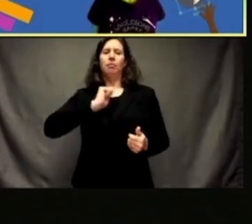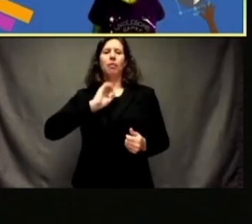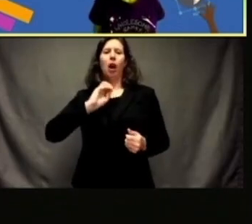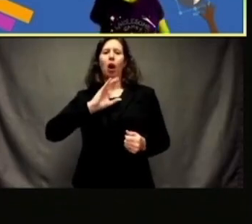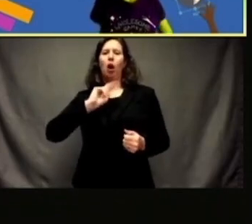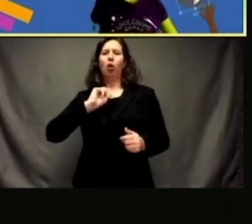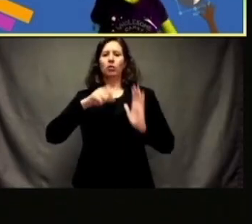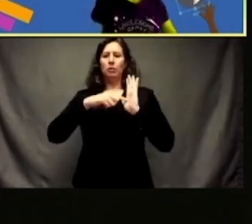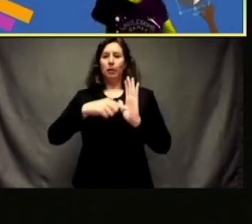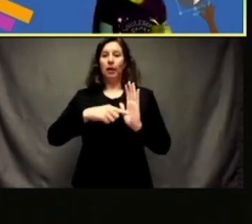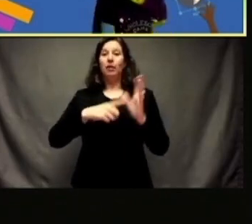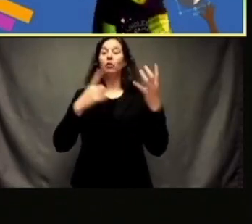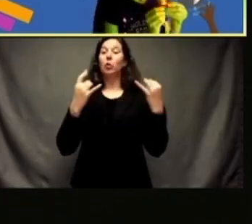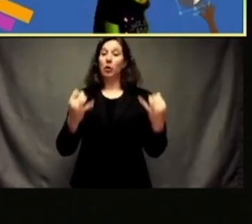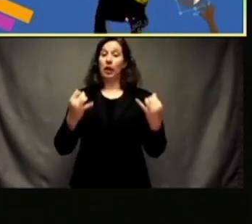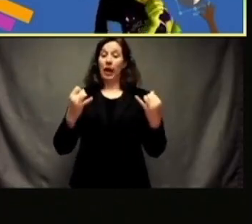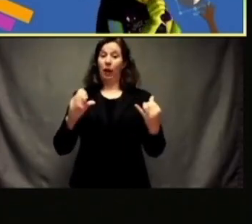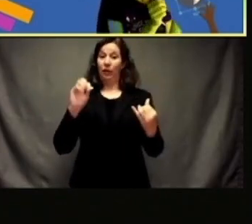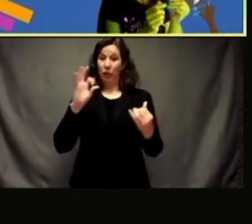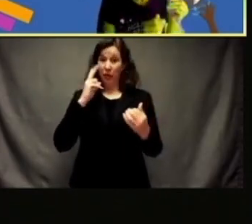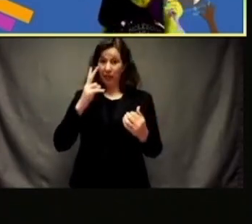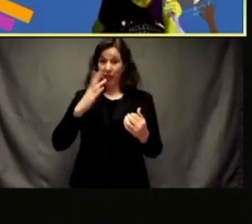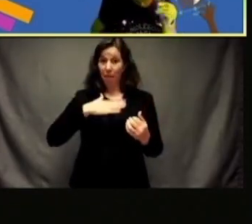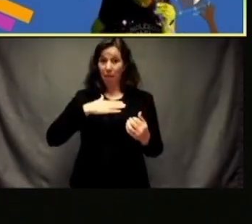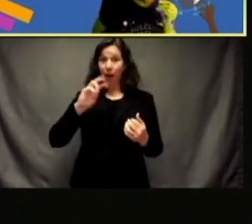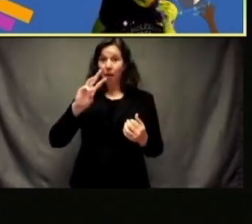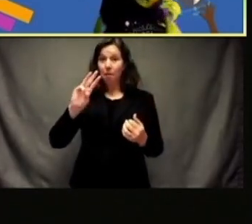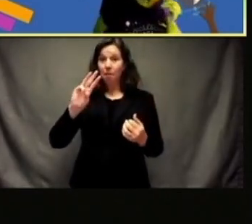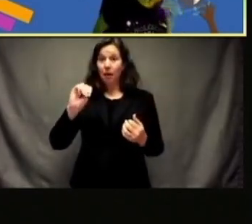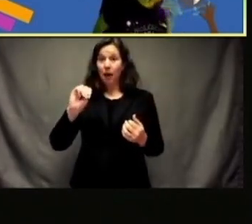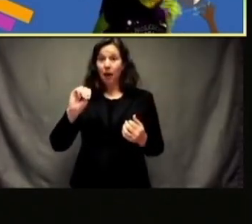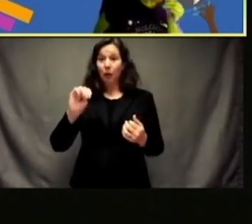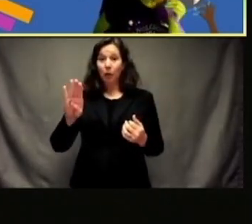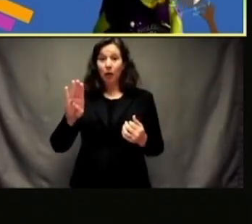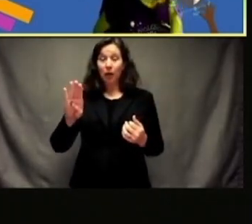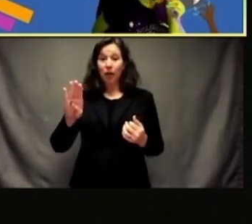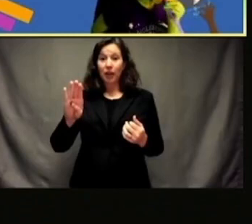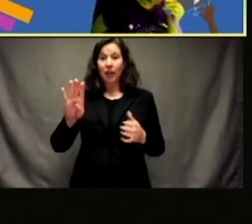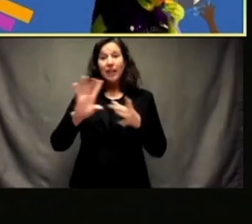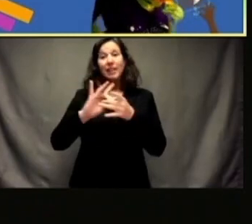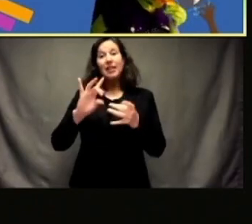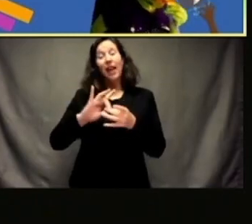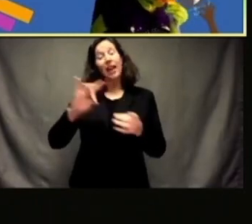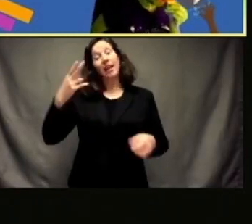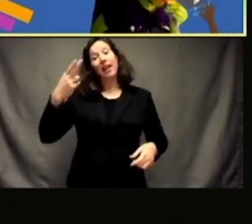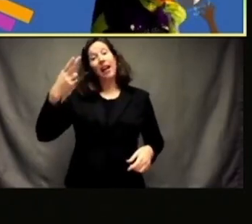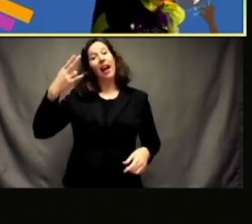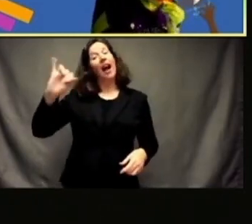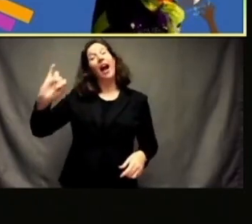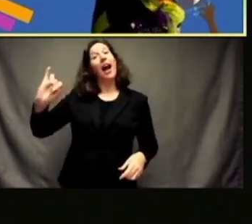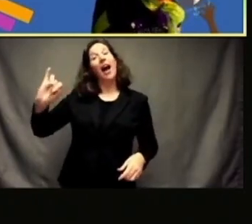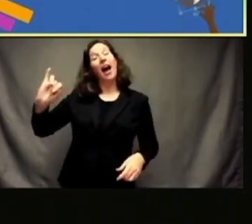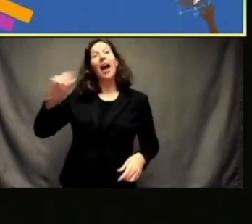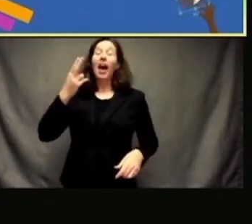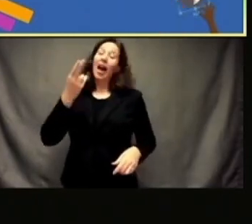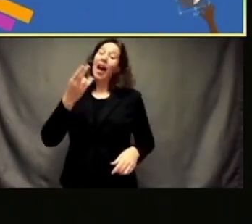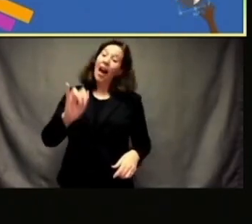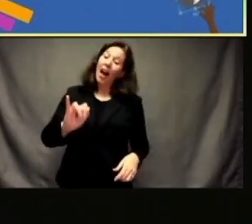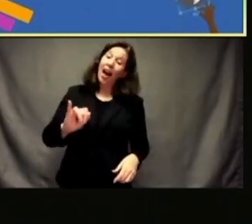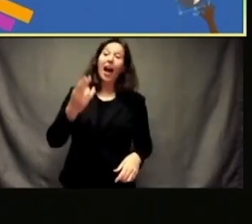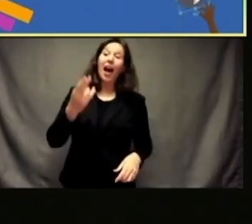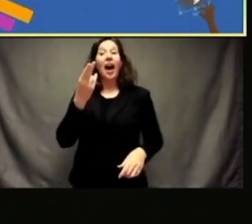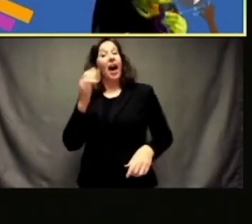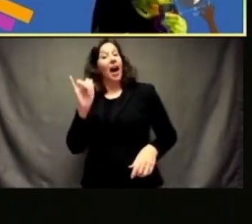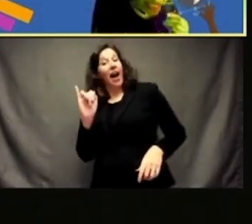So now, if you can see my microbit, it's saying hi. Hi, microbit. Hi,